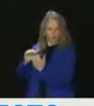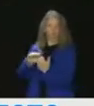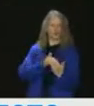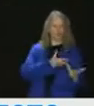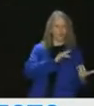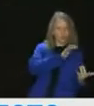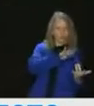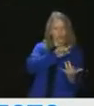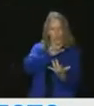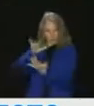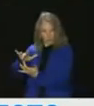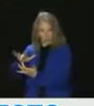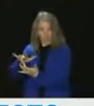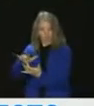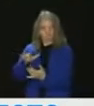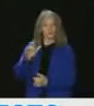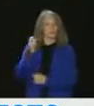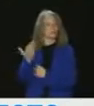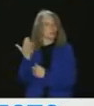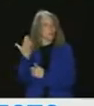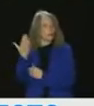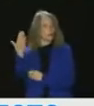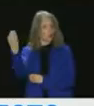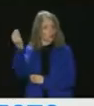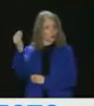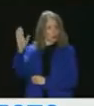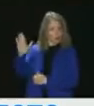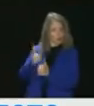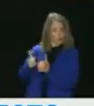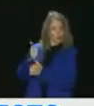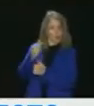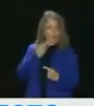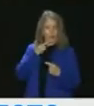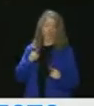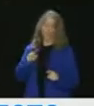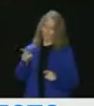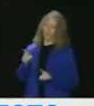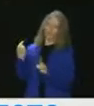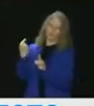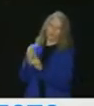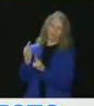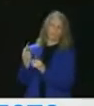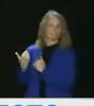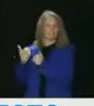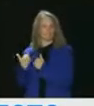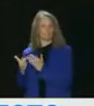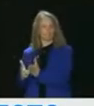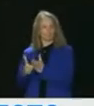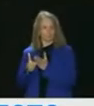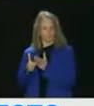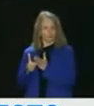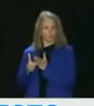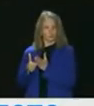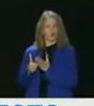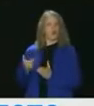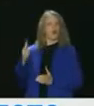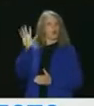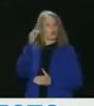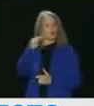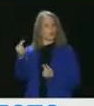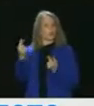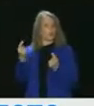Ontario's announcement this morning is responsible and necessary. We will continue working alongside all